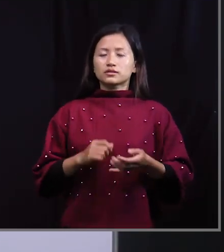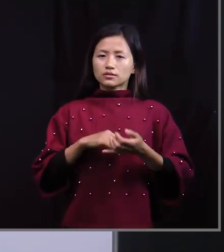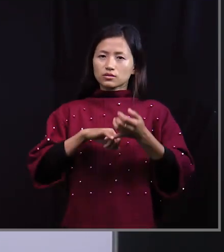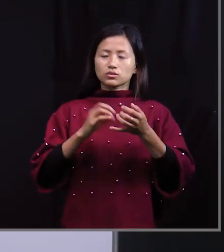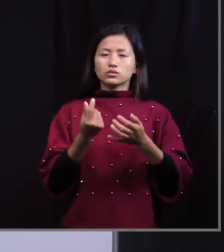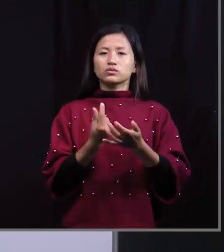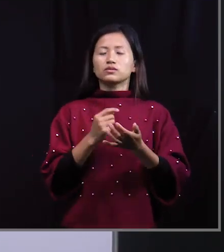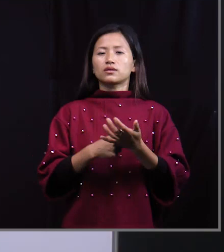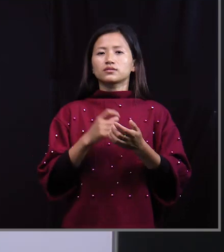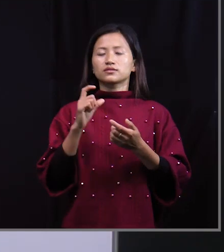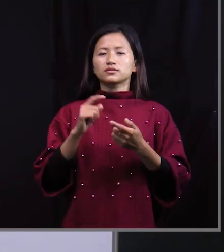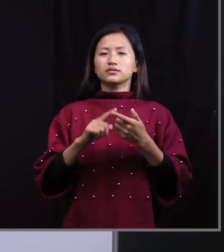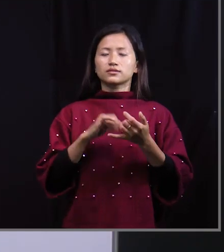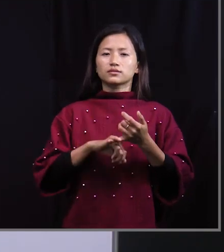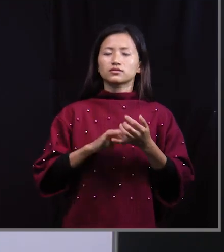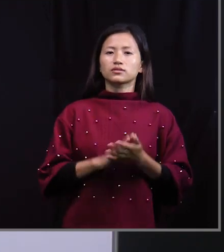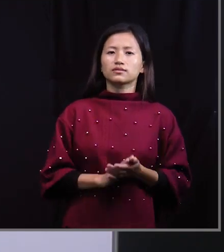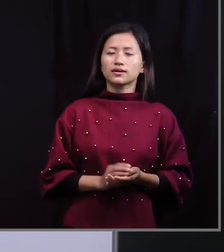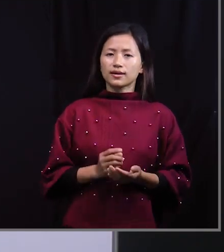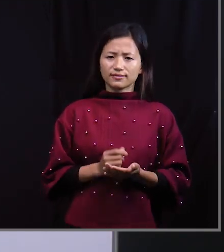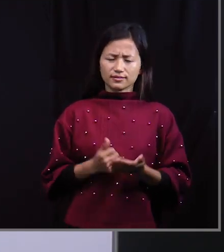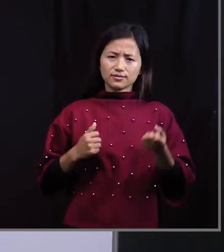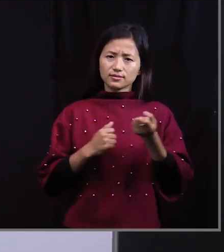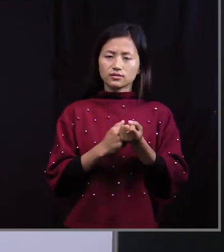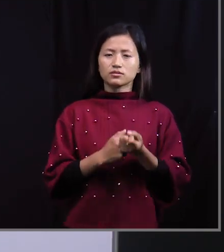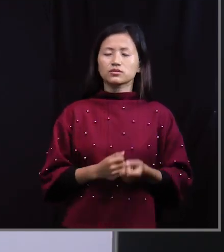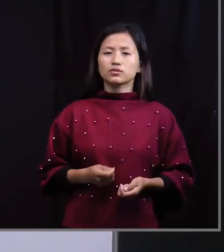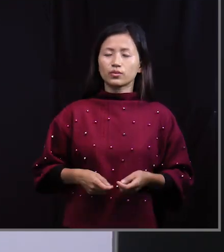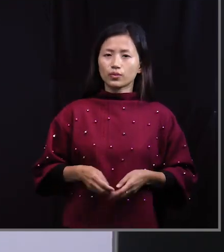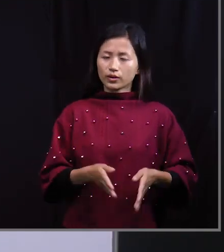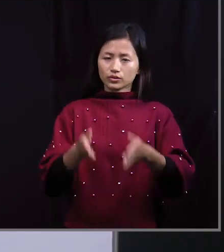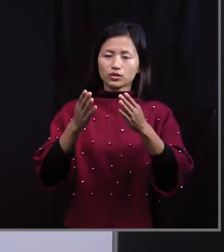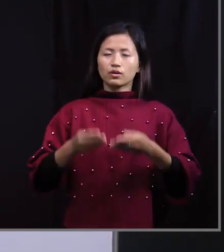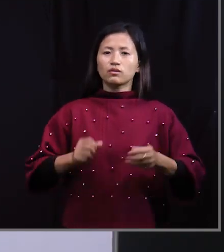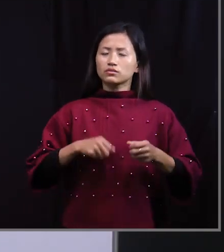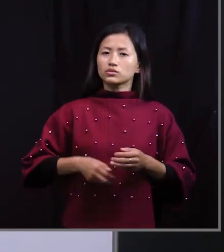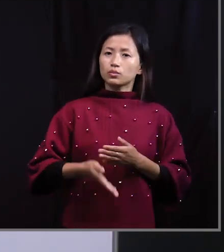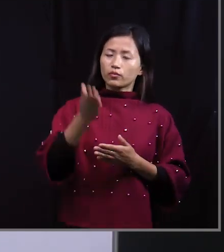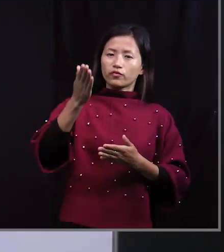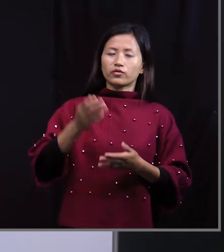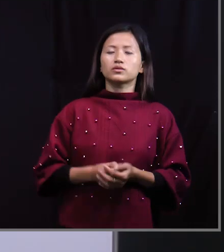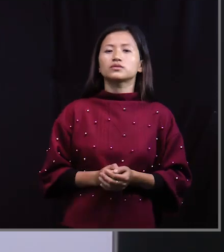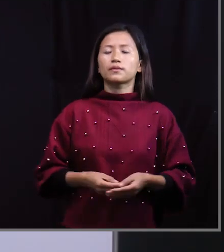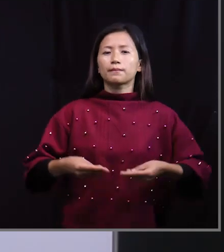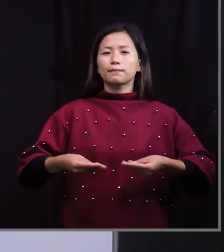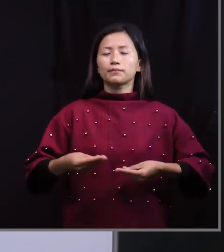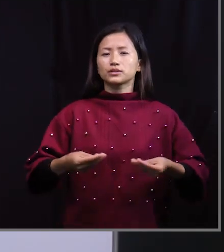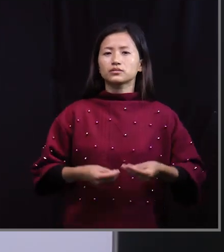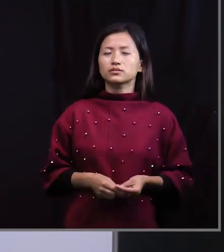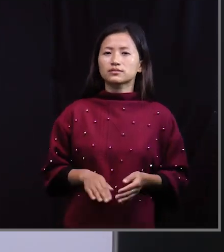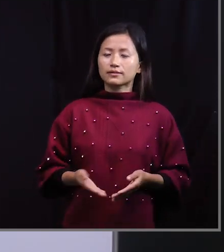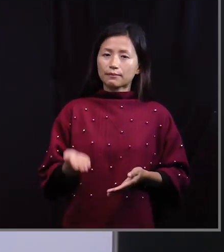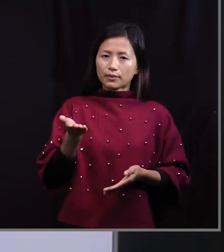finance and financial assistance to run your business, because all the activities in the enterprise depends